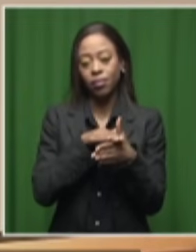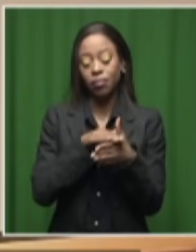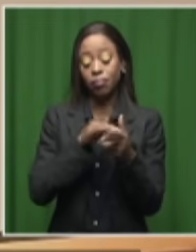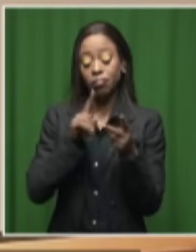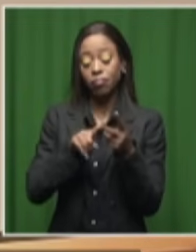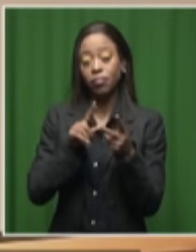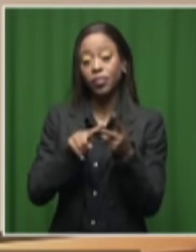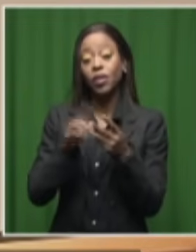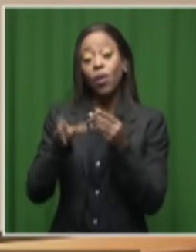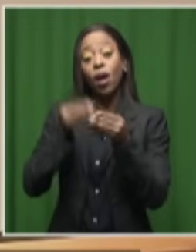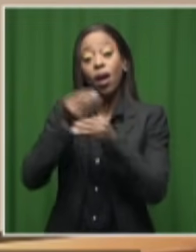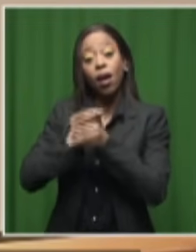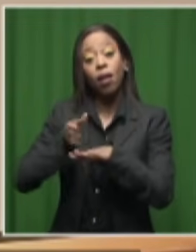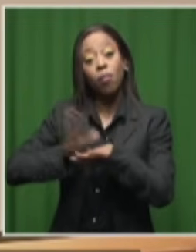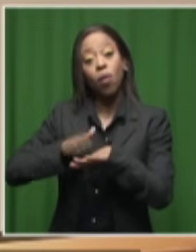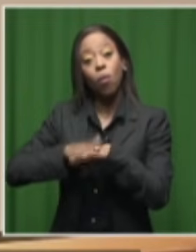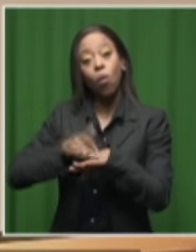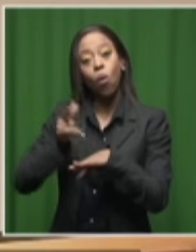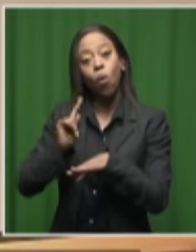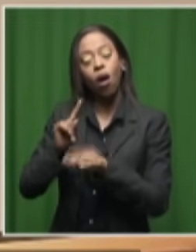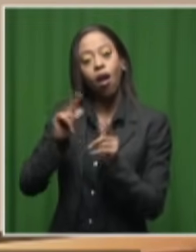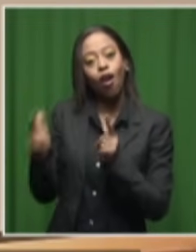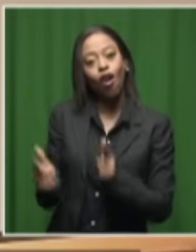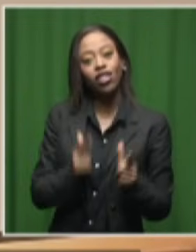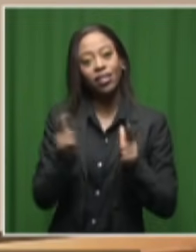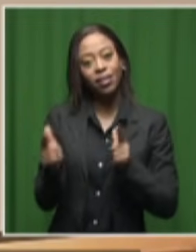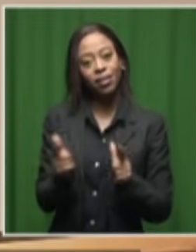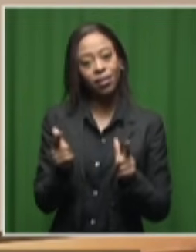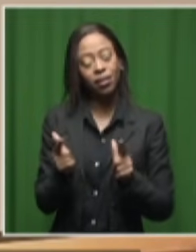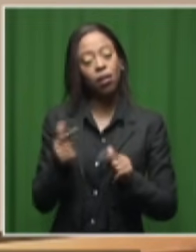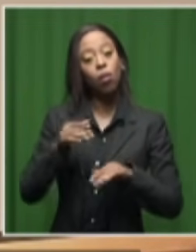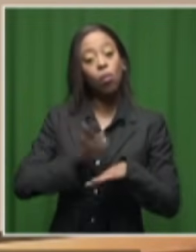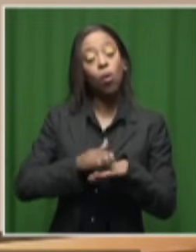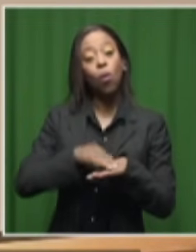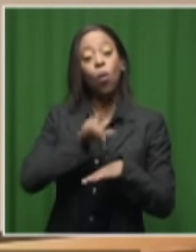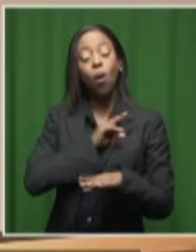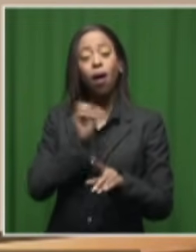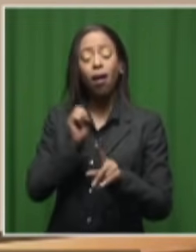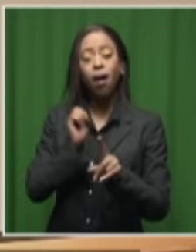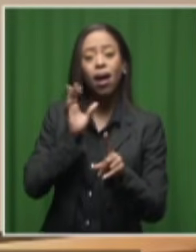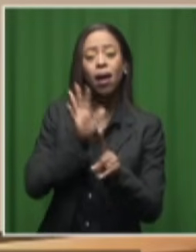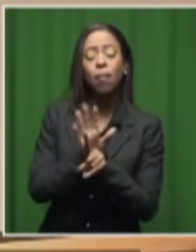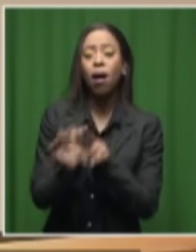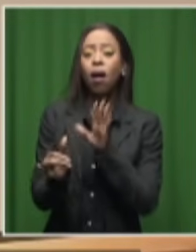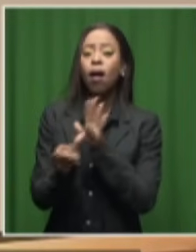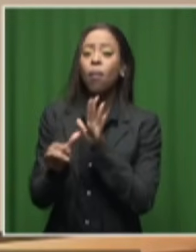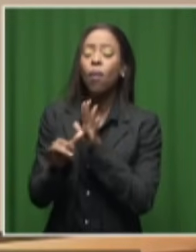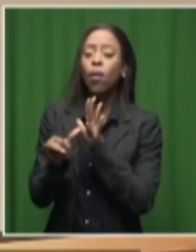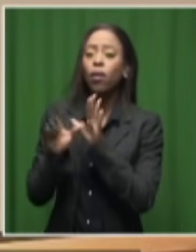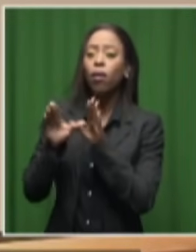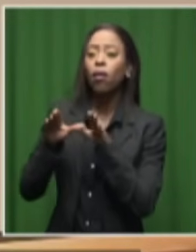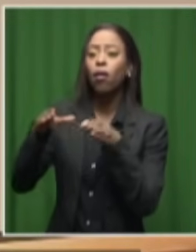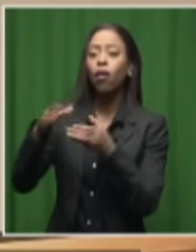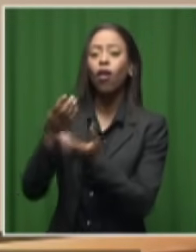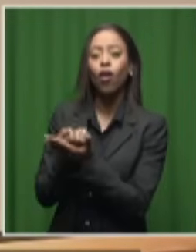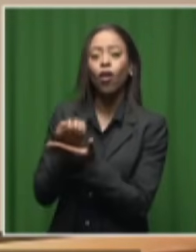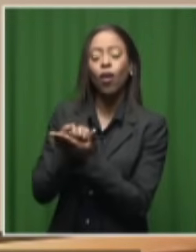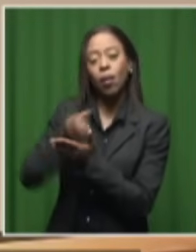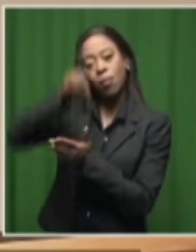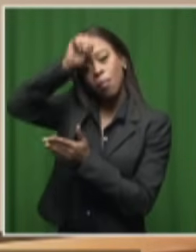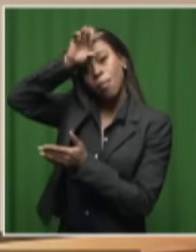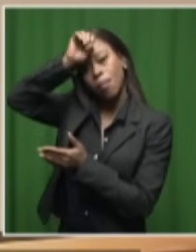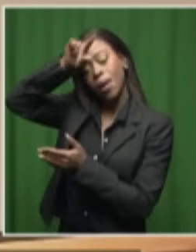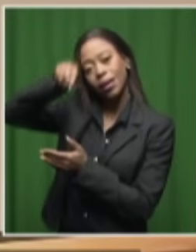is a new dimension in the form of logistics, particularly as it affects a critical sector in our economy, the mining